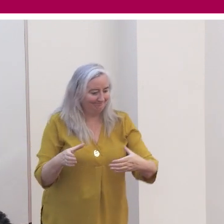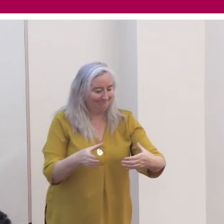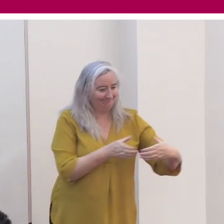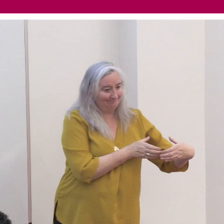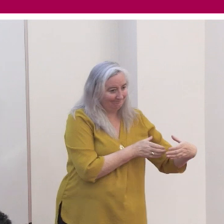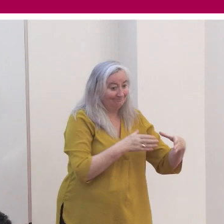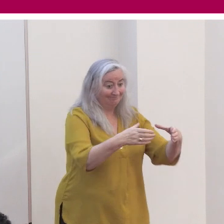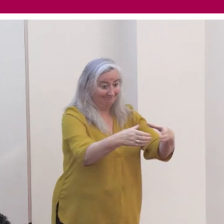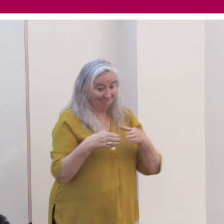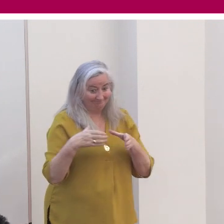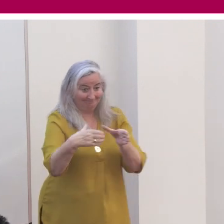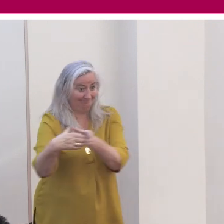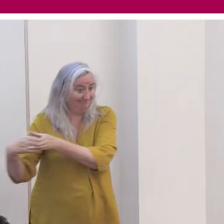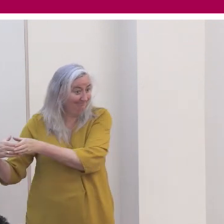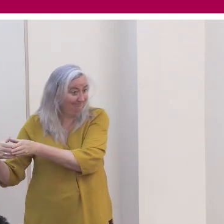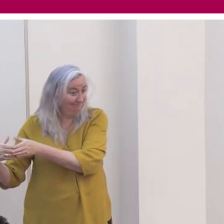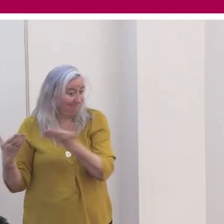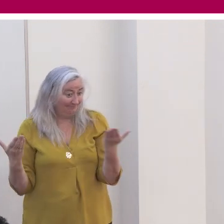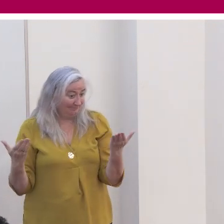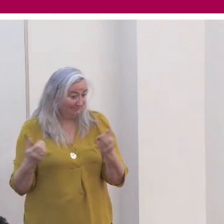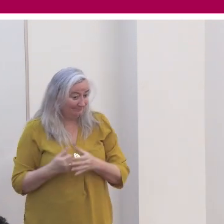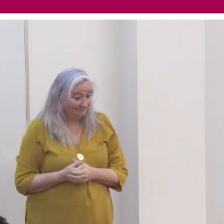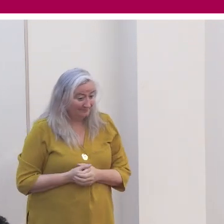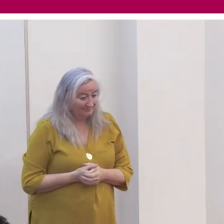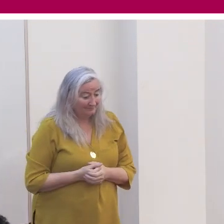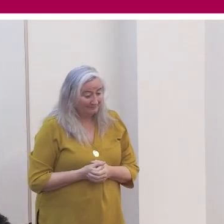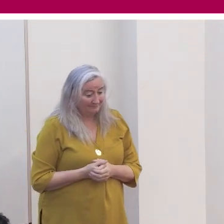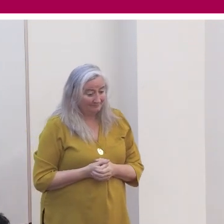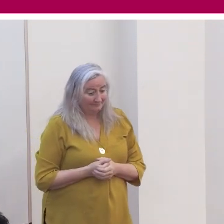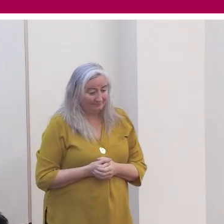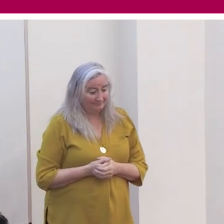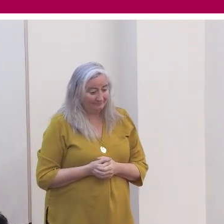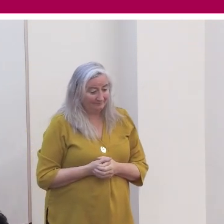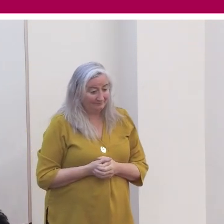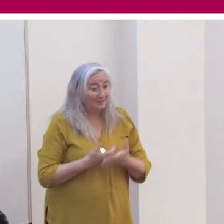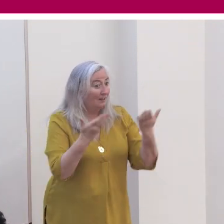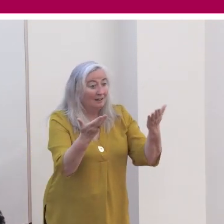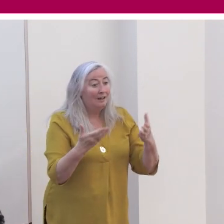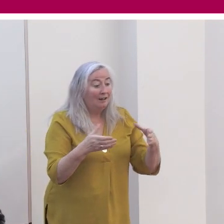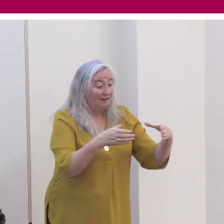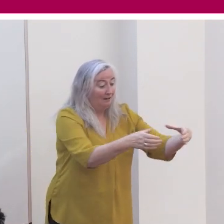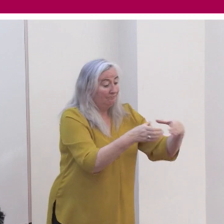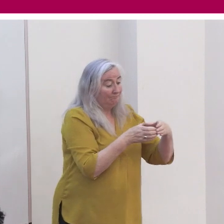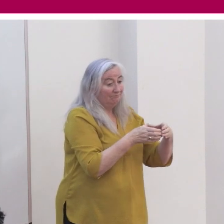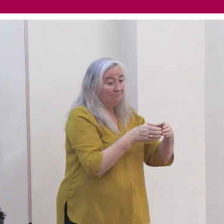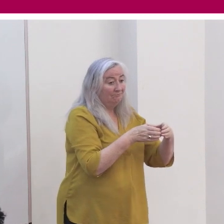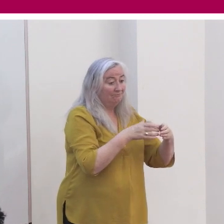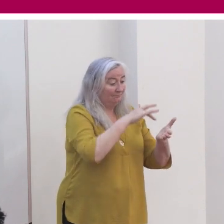decision making. A lot of this is just some of the realities, but there's way more.